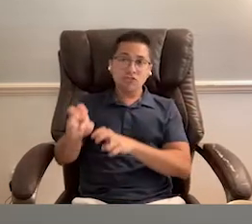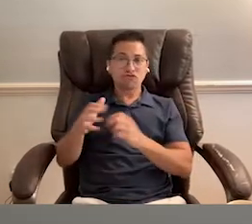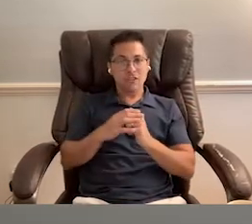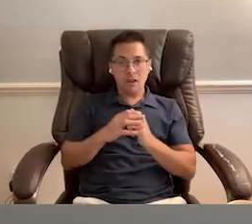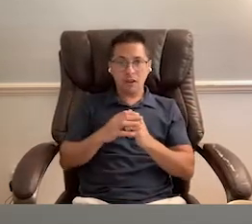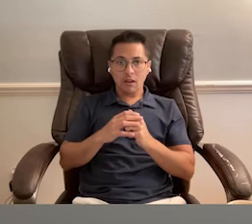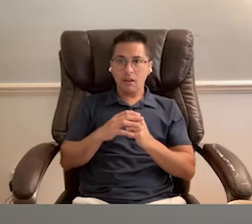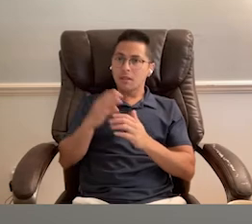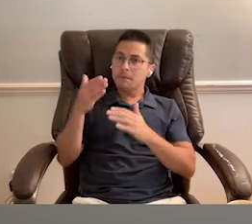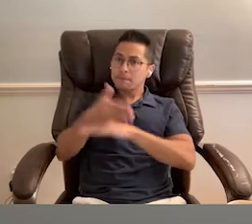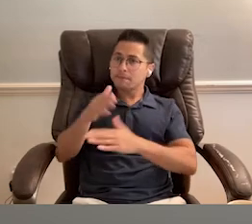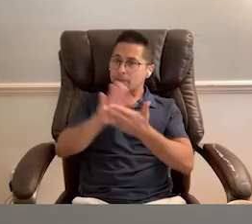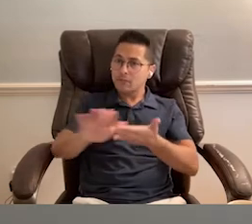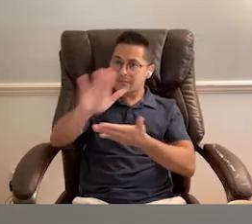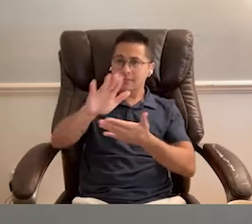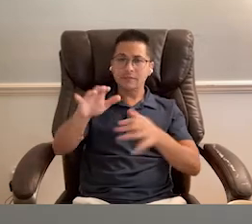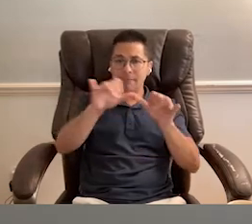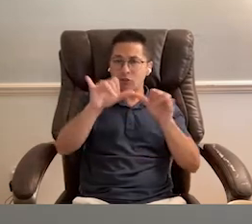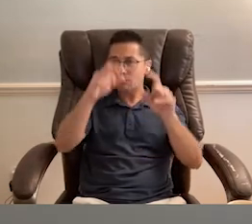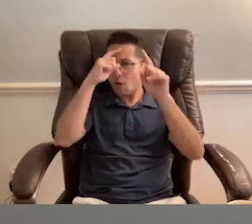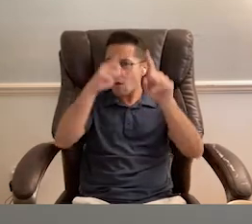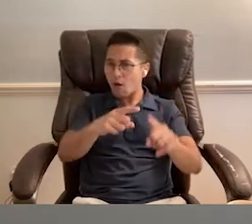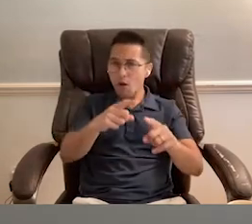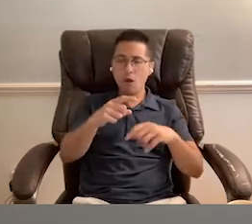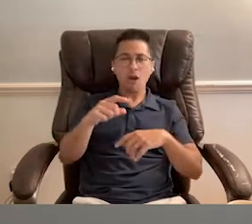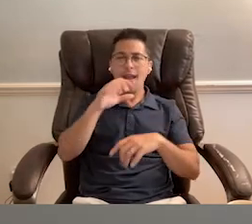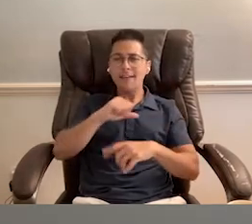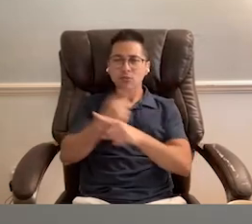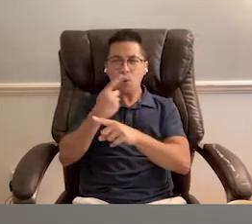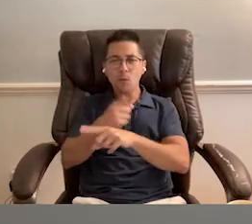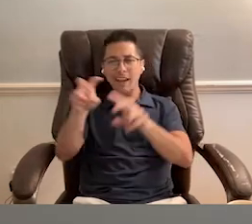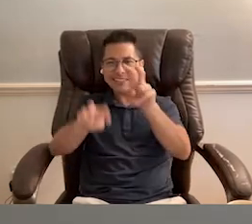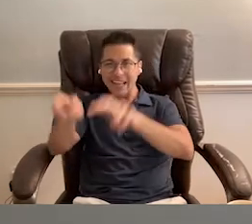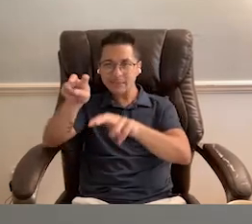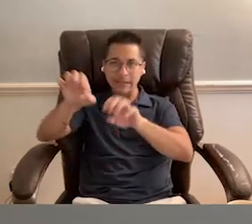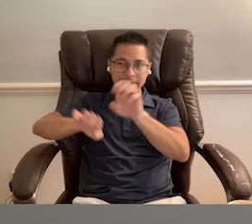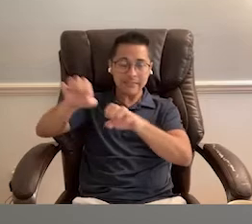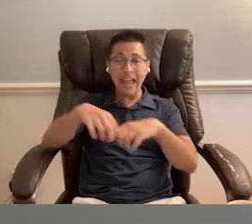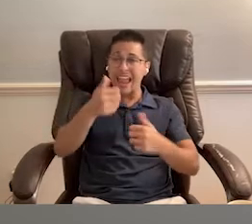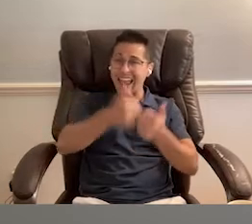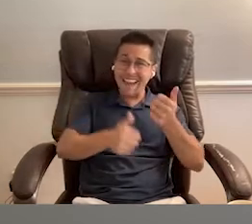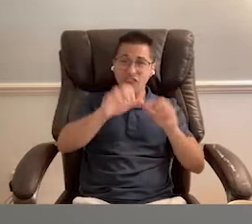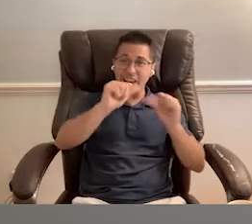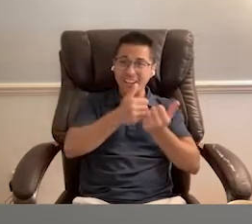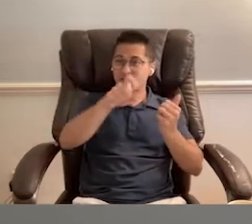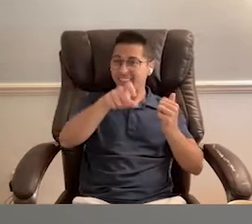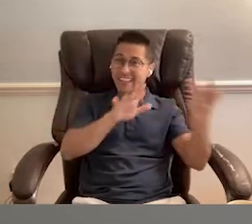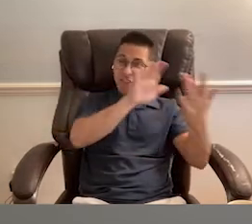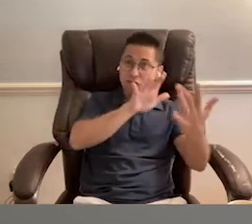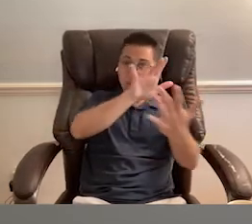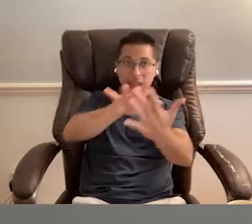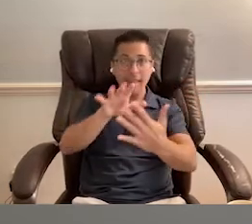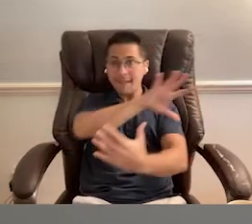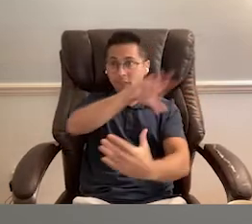transition, those post-secondary measurable goals, the age-appropriate assessments. Every agency you might need to get in touch with and get involved